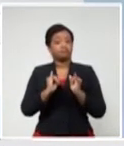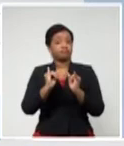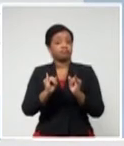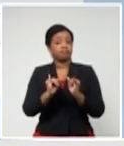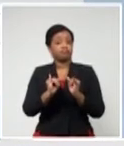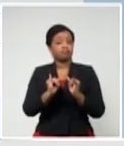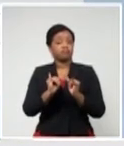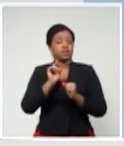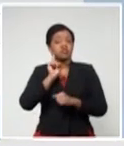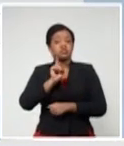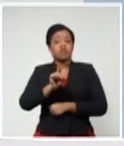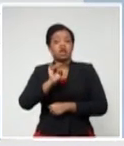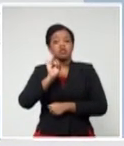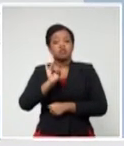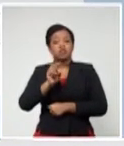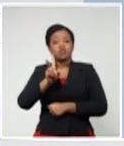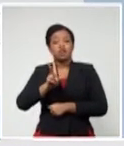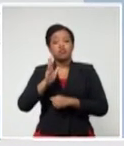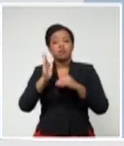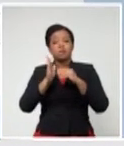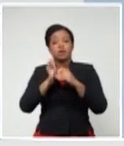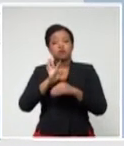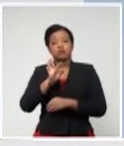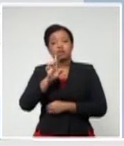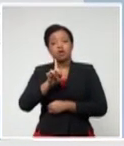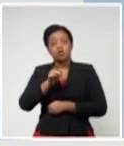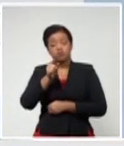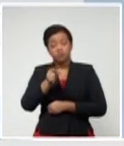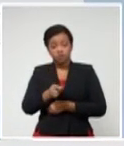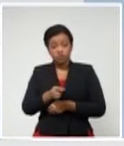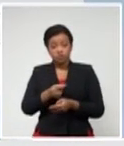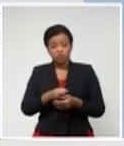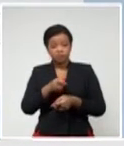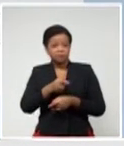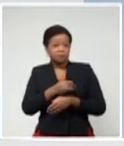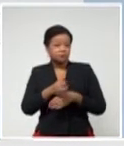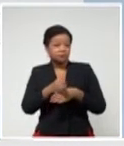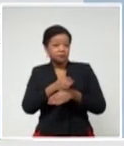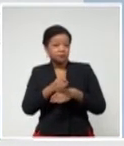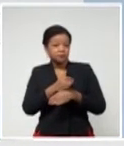4,152 people died of the virus in the region, for a total of